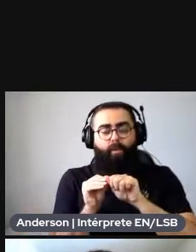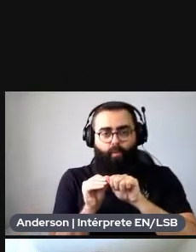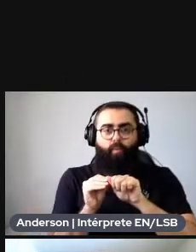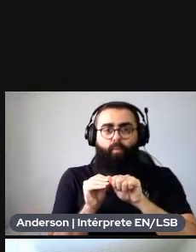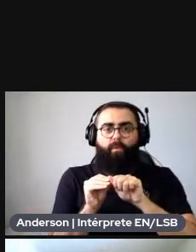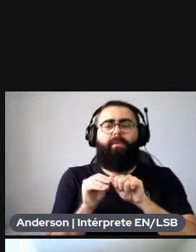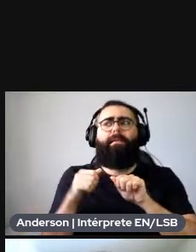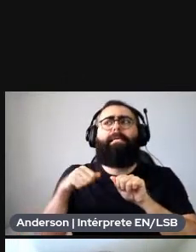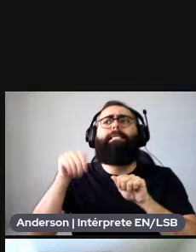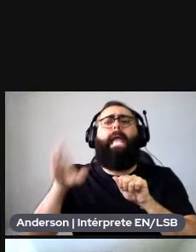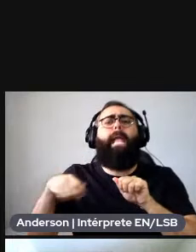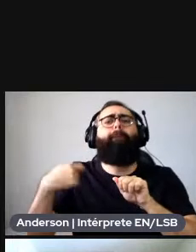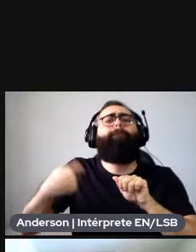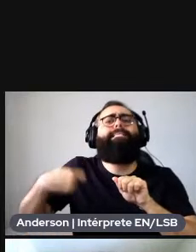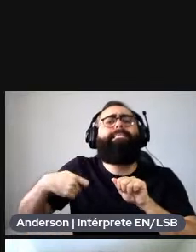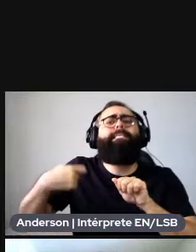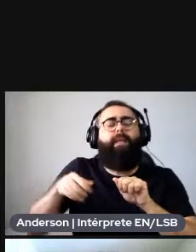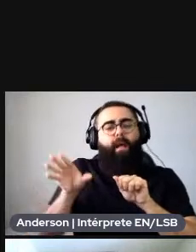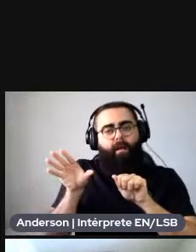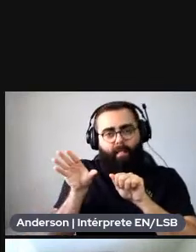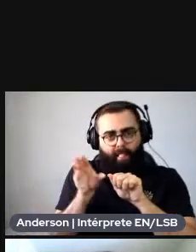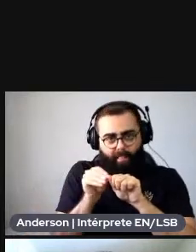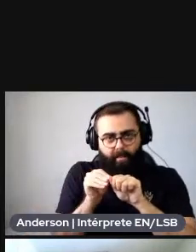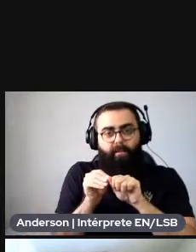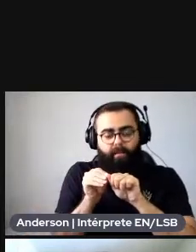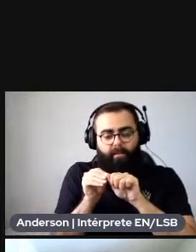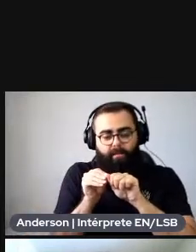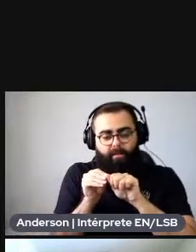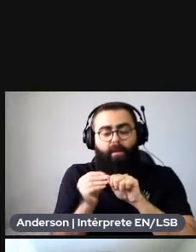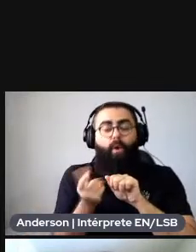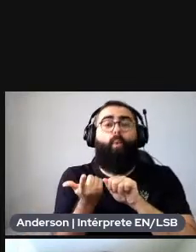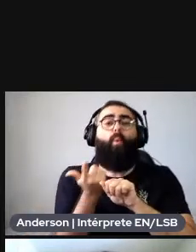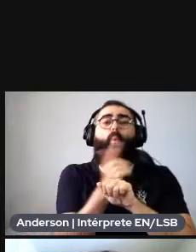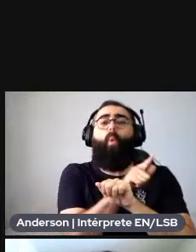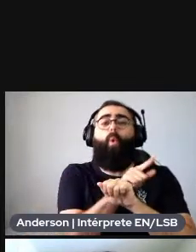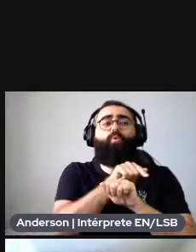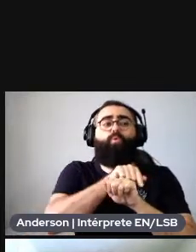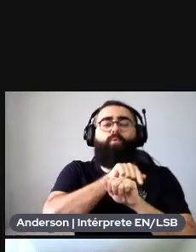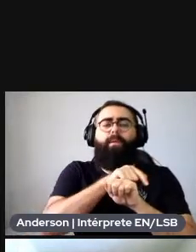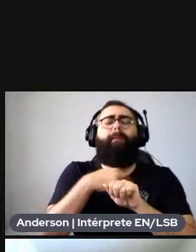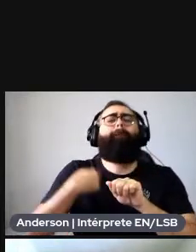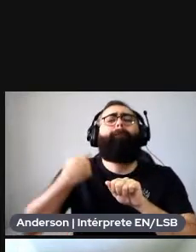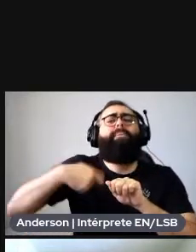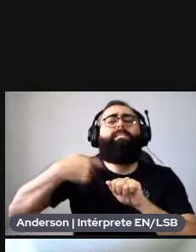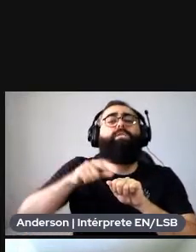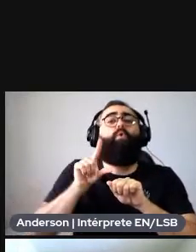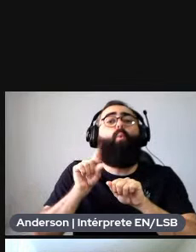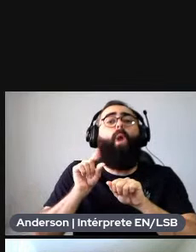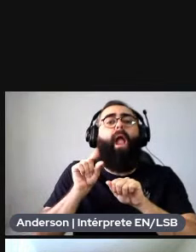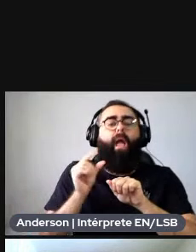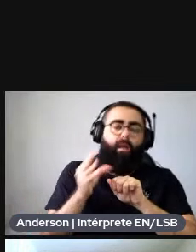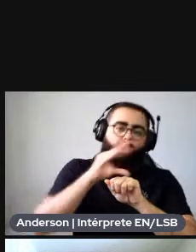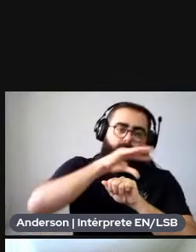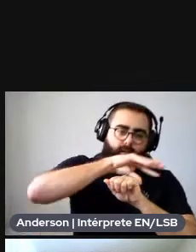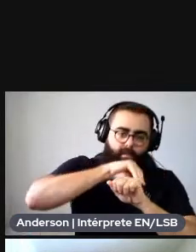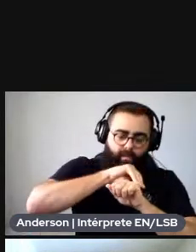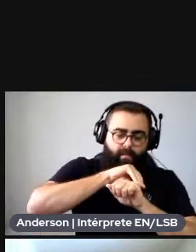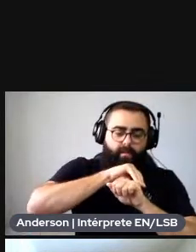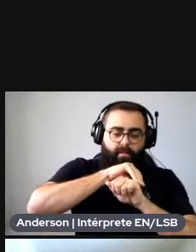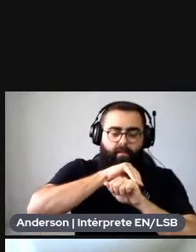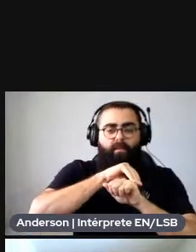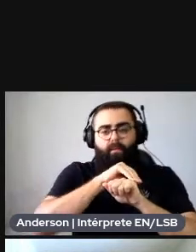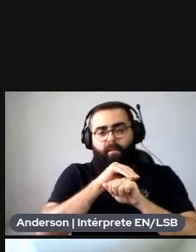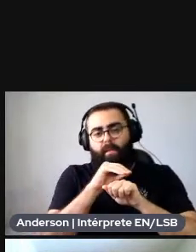needs and the one who is needed. And these two